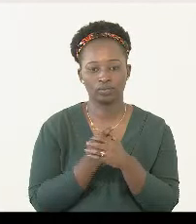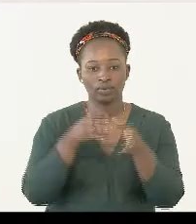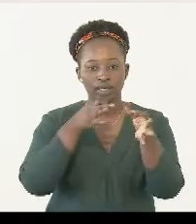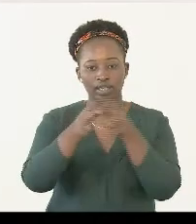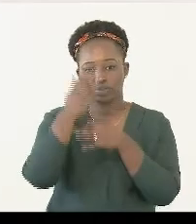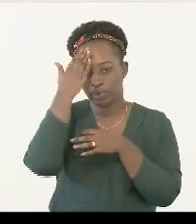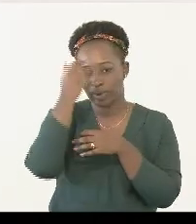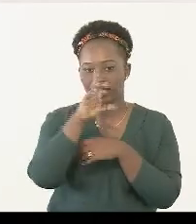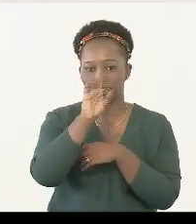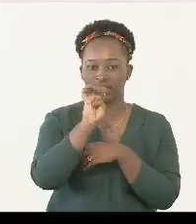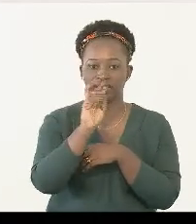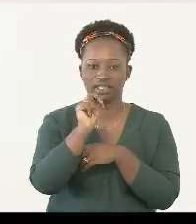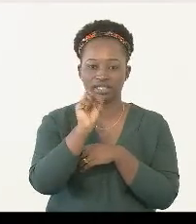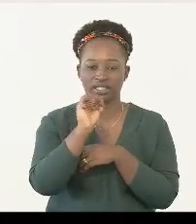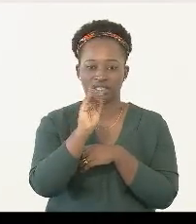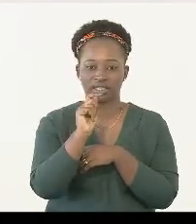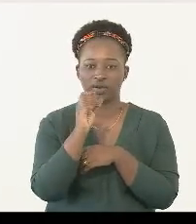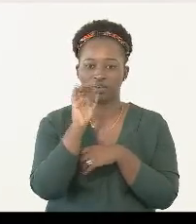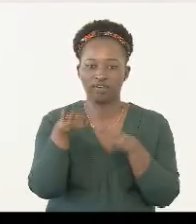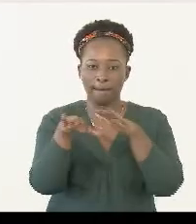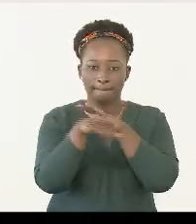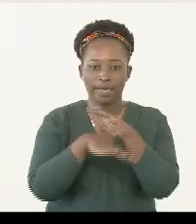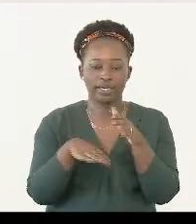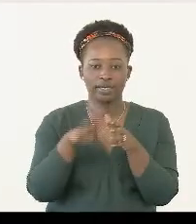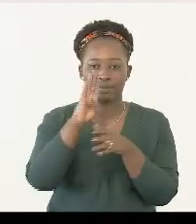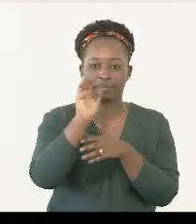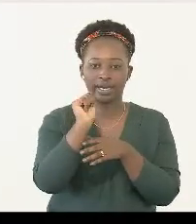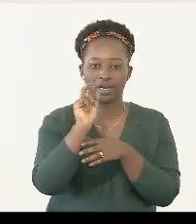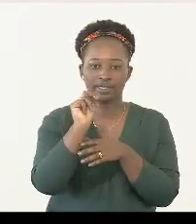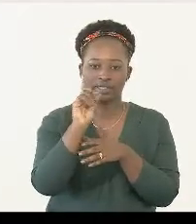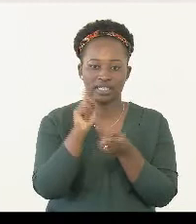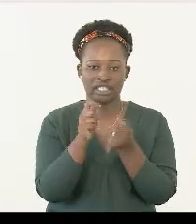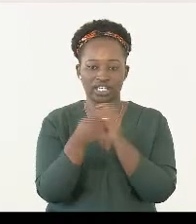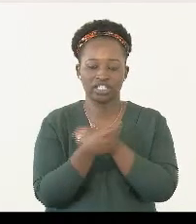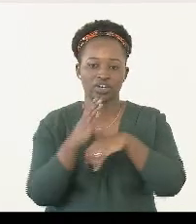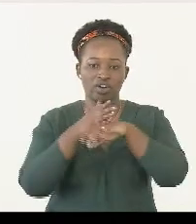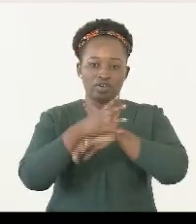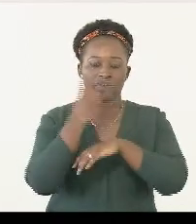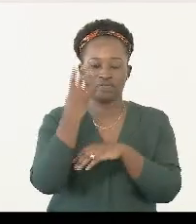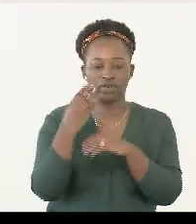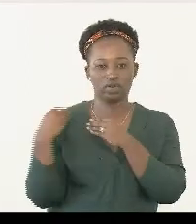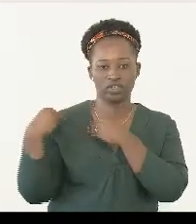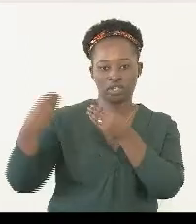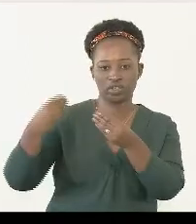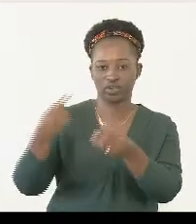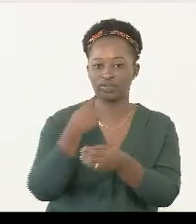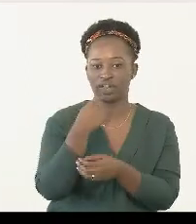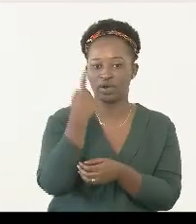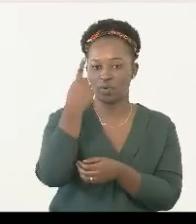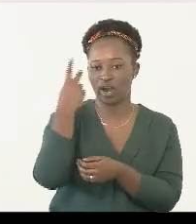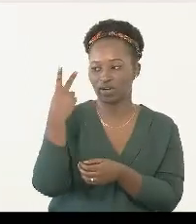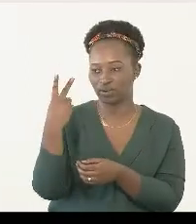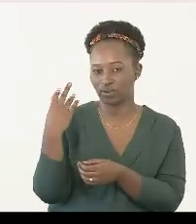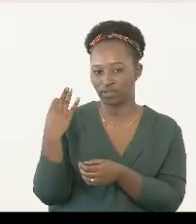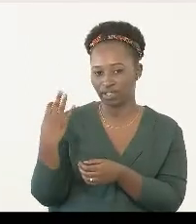Explaining why the density of the main band changed over 4 generations. And here we are saying 1, 2,